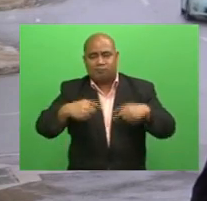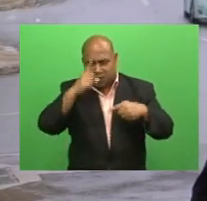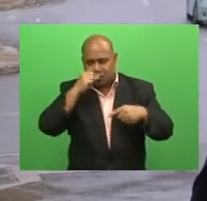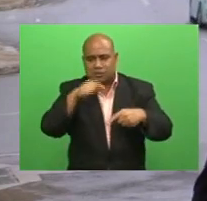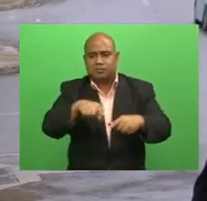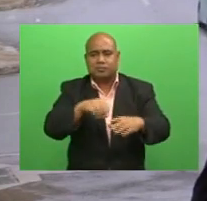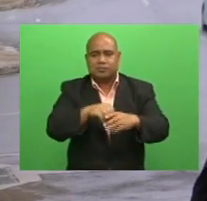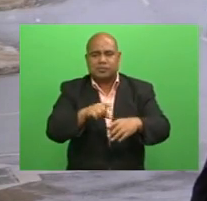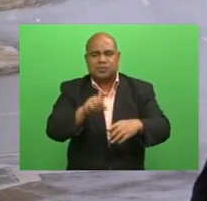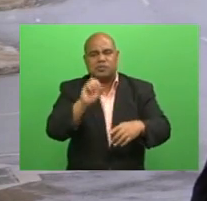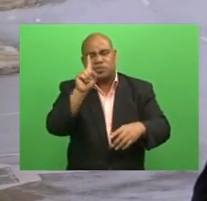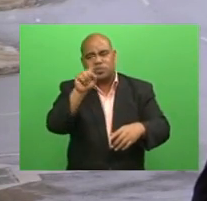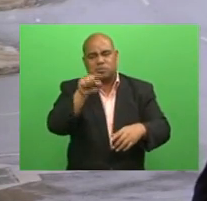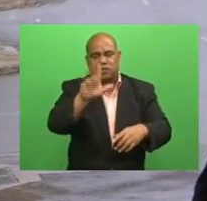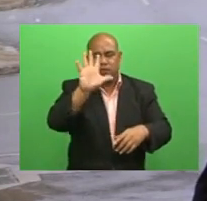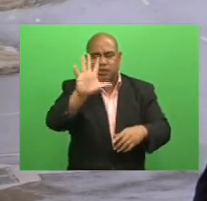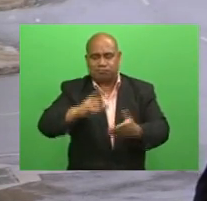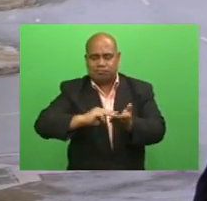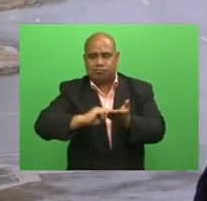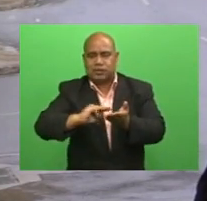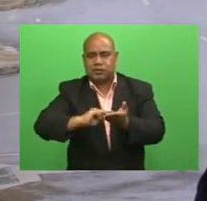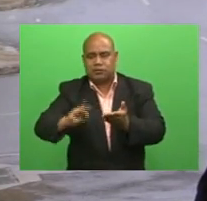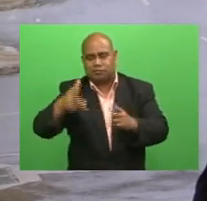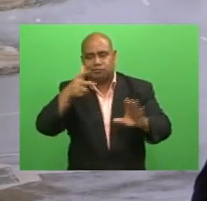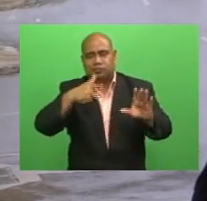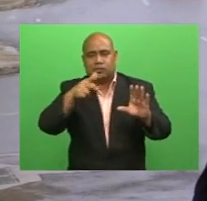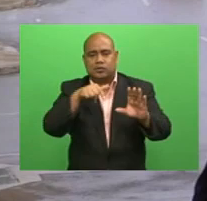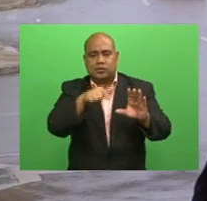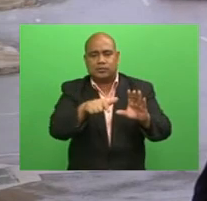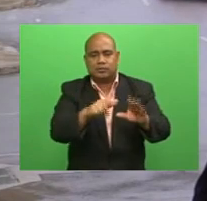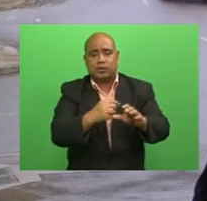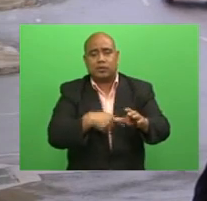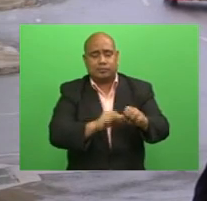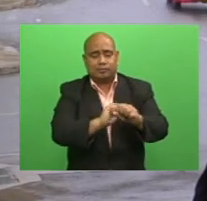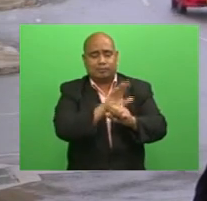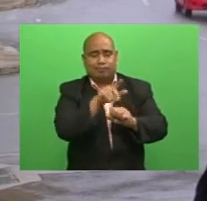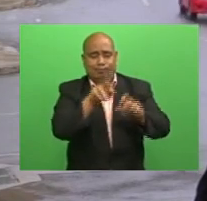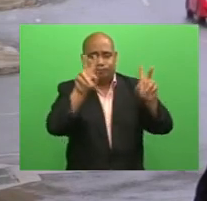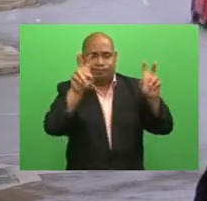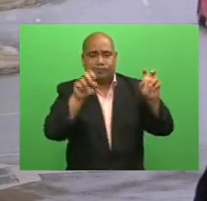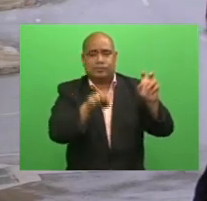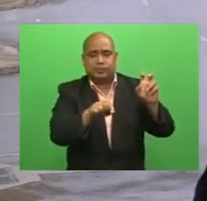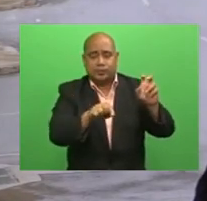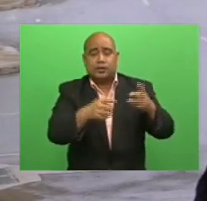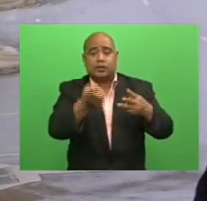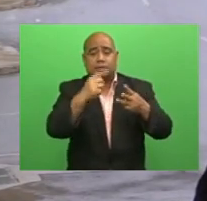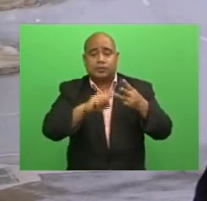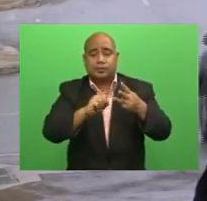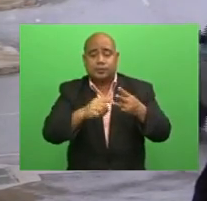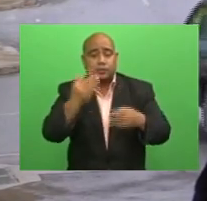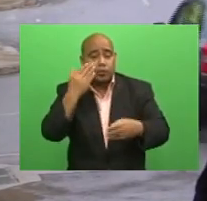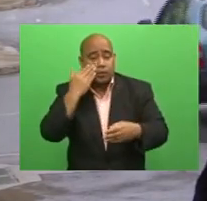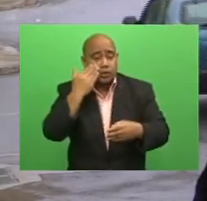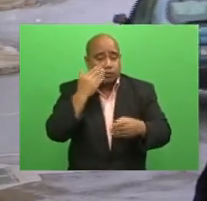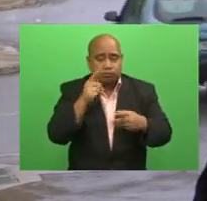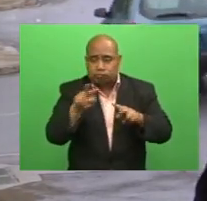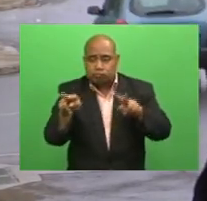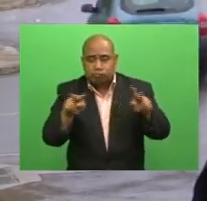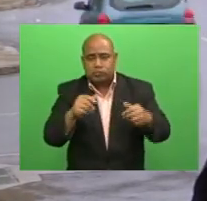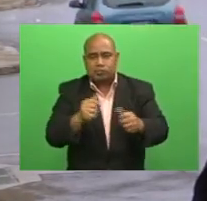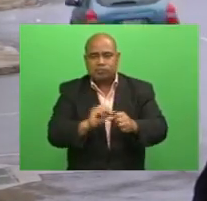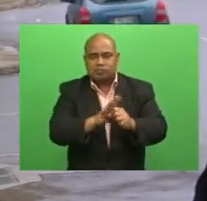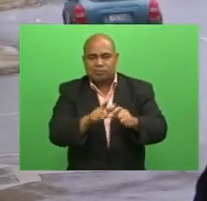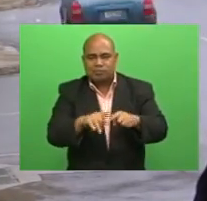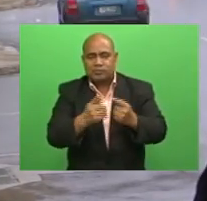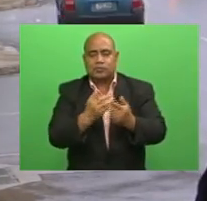video. The video must present COVID-19 related theme, awareness on the Fijian-made and Love Local campaign themes, or a theme of